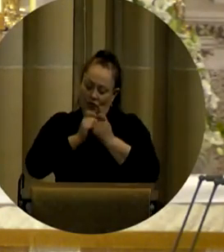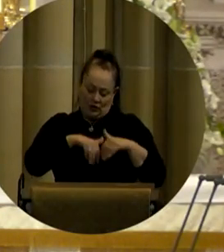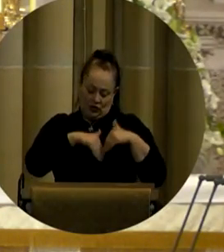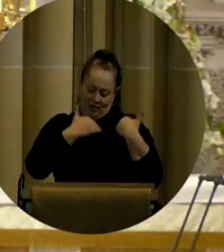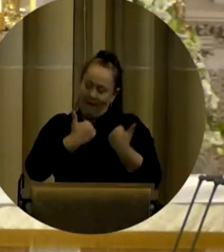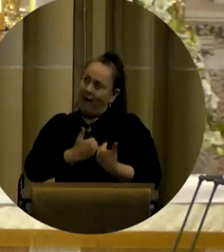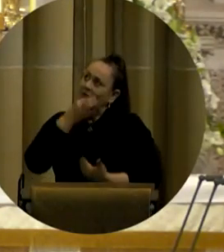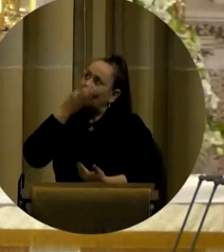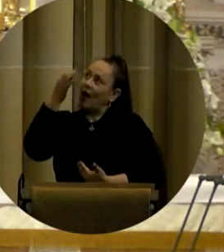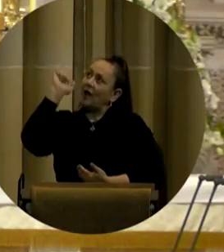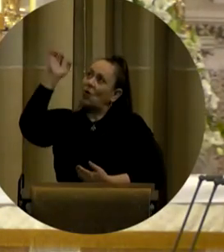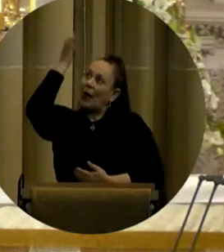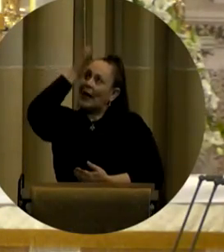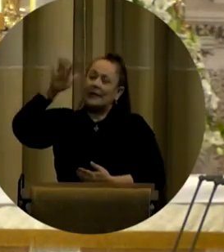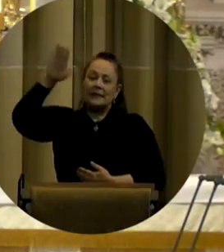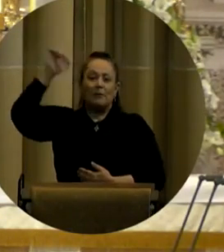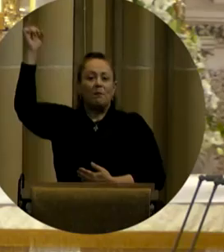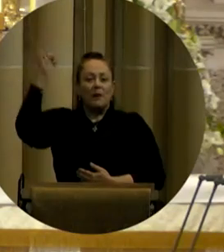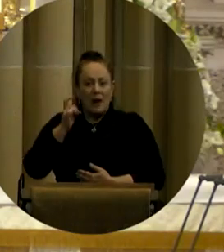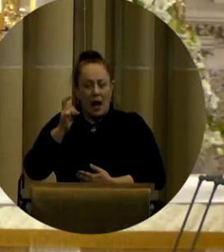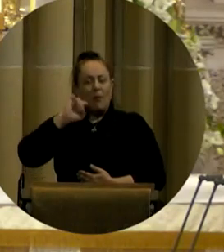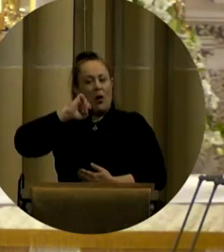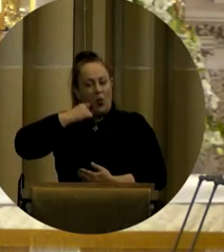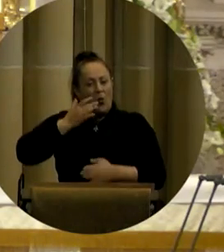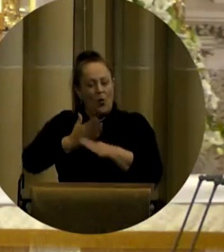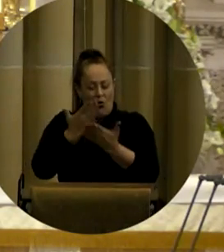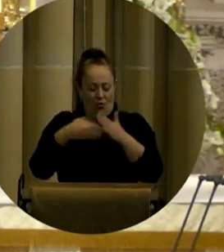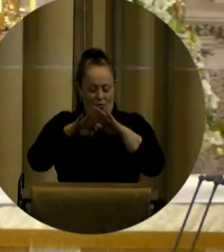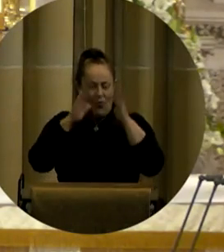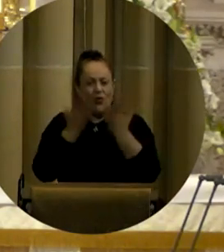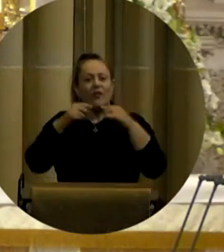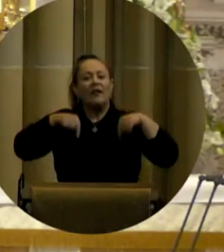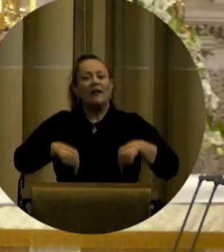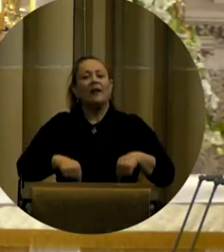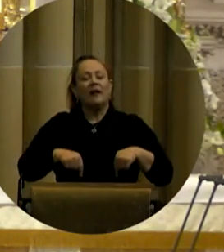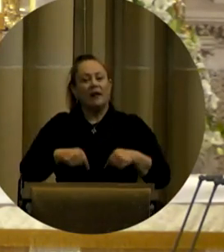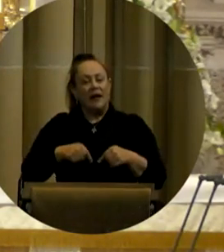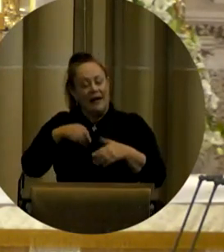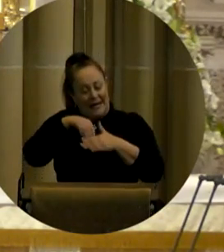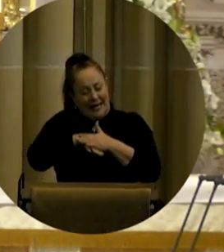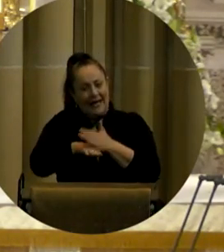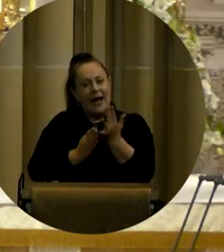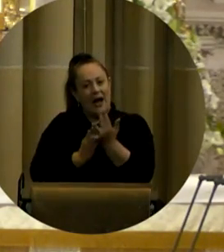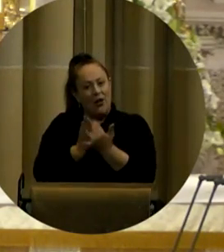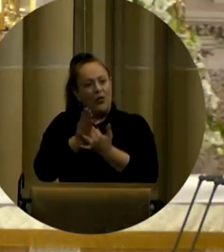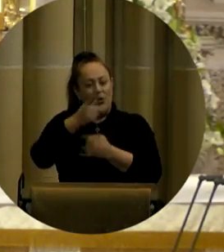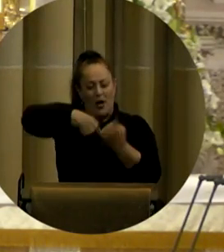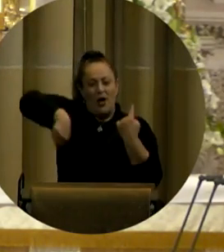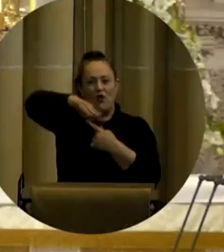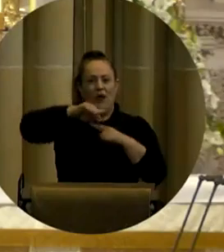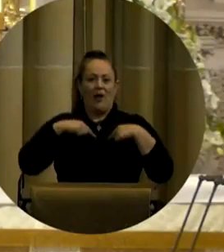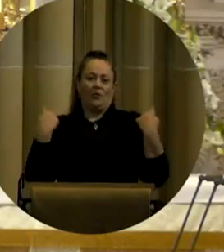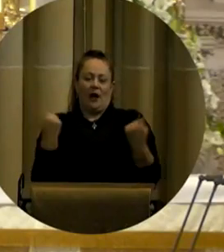your kingdom come and will be done in and through and around